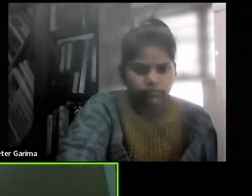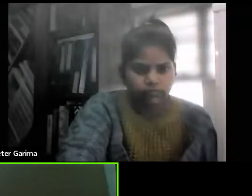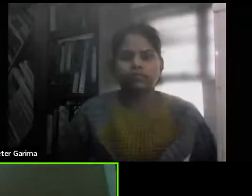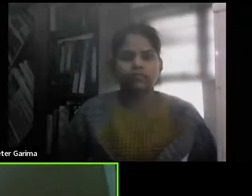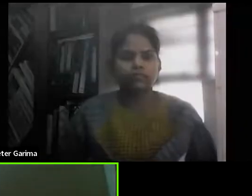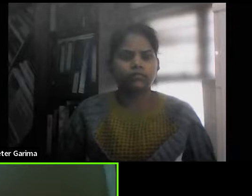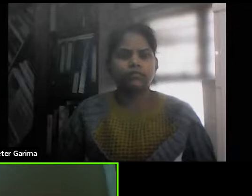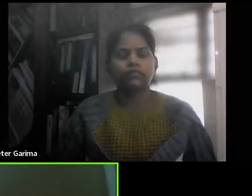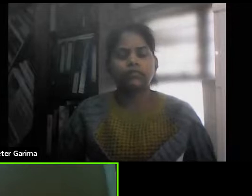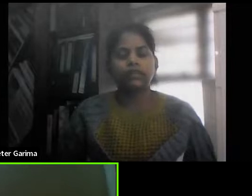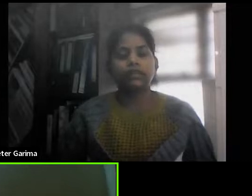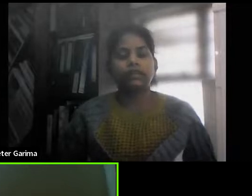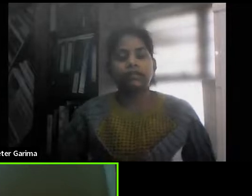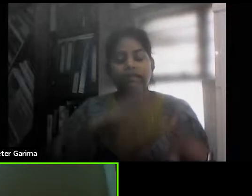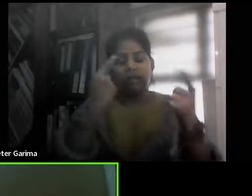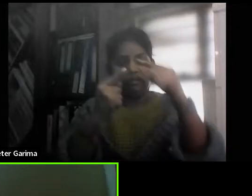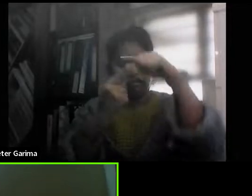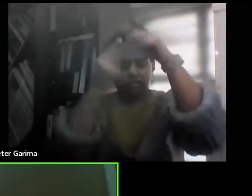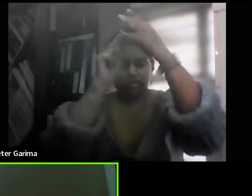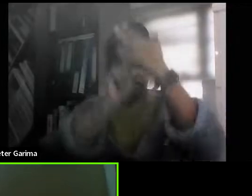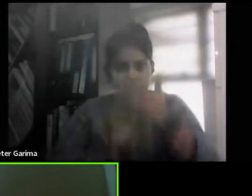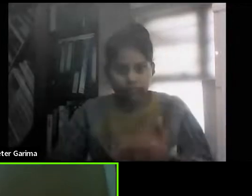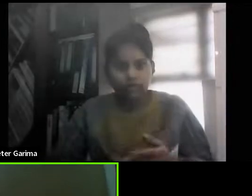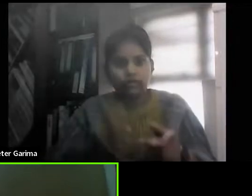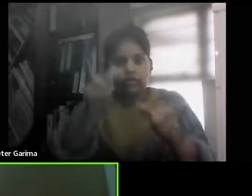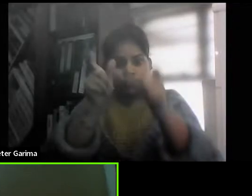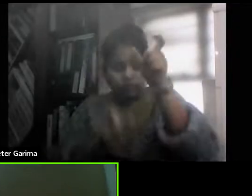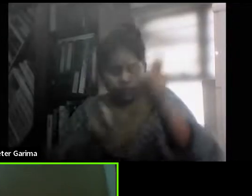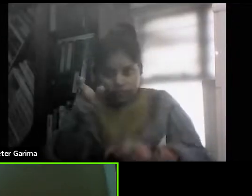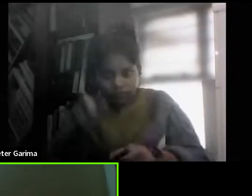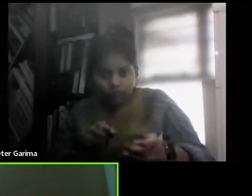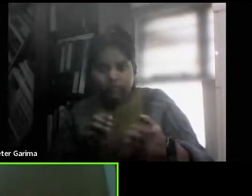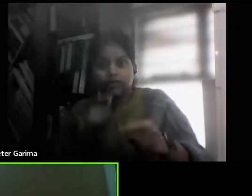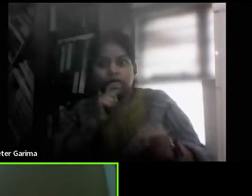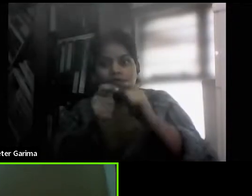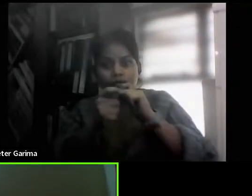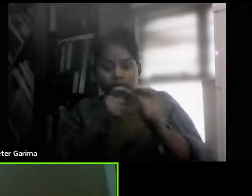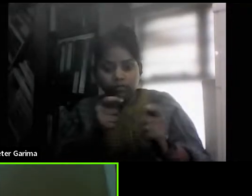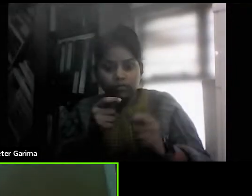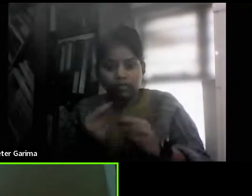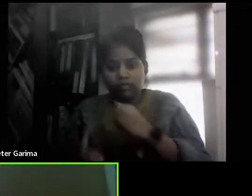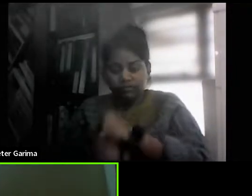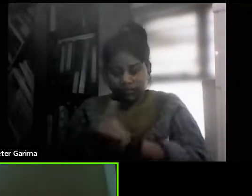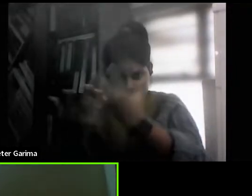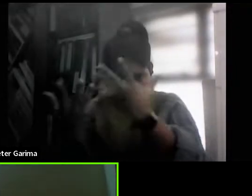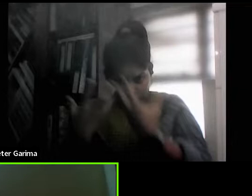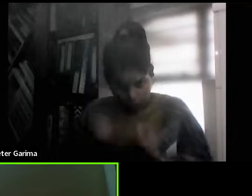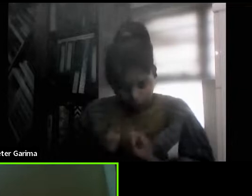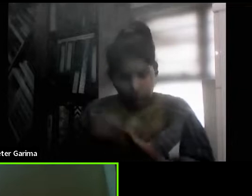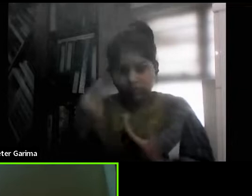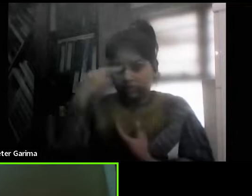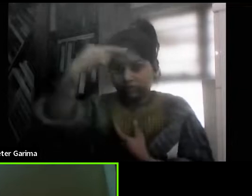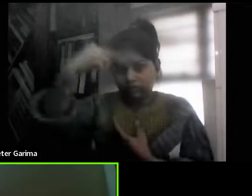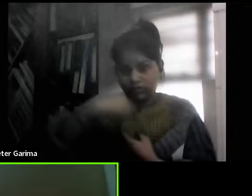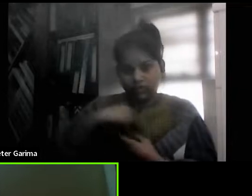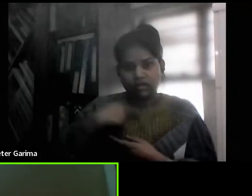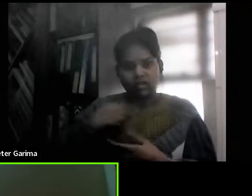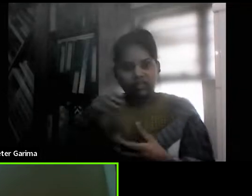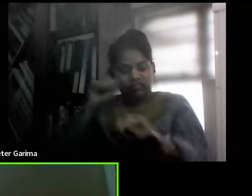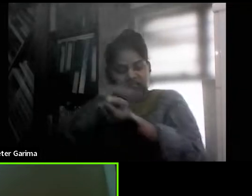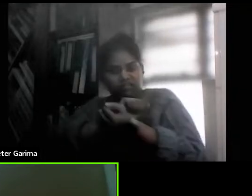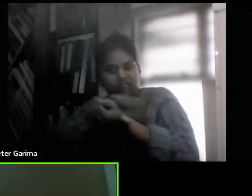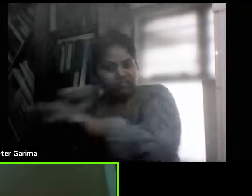in the entire Tamil Nadu people, also the media attention. What they did was they arrested the blind